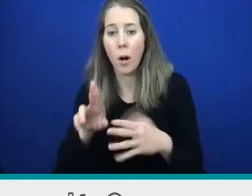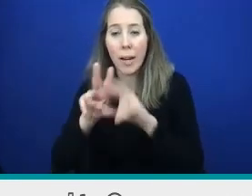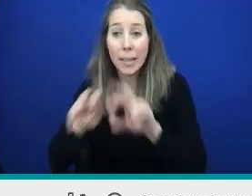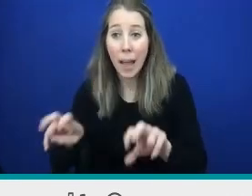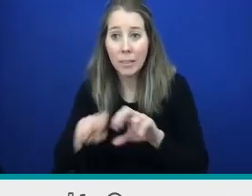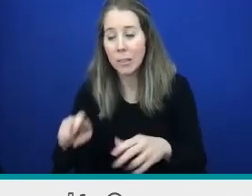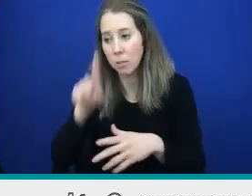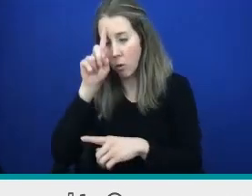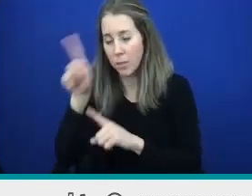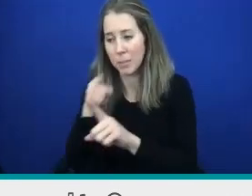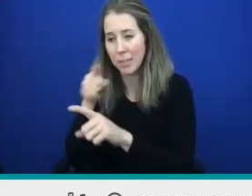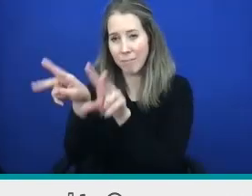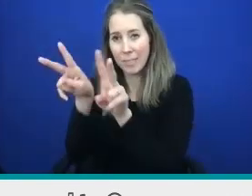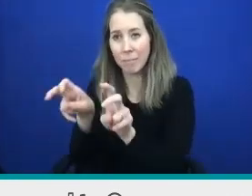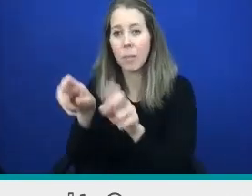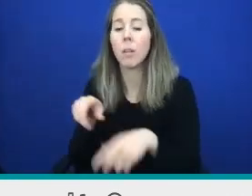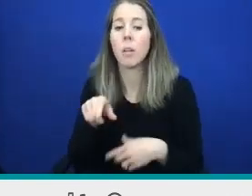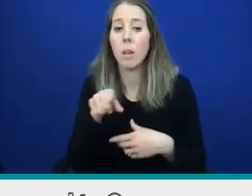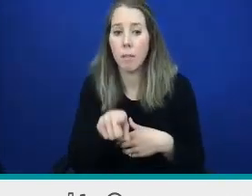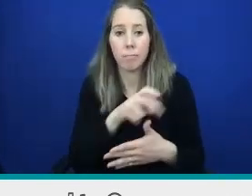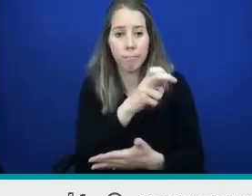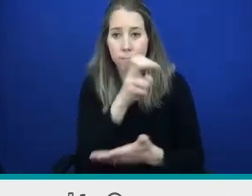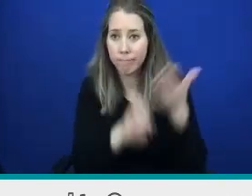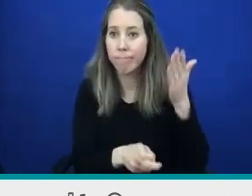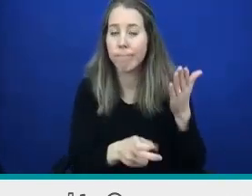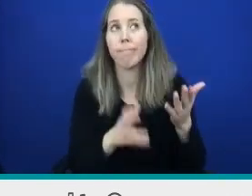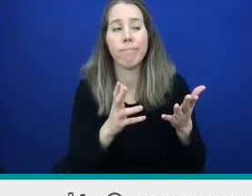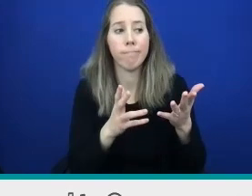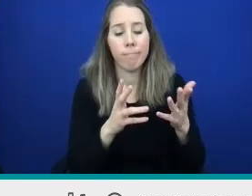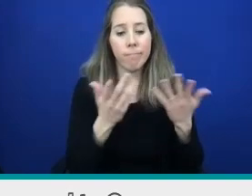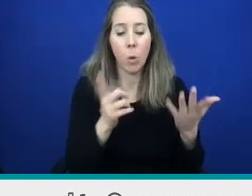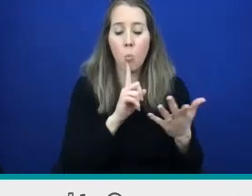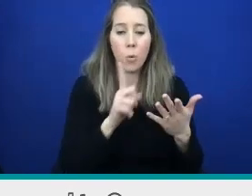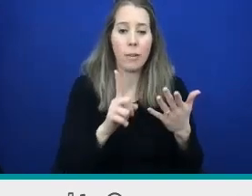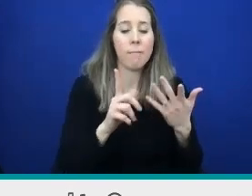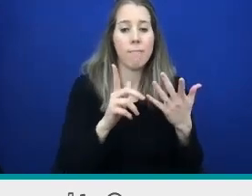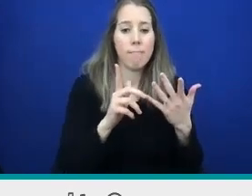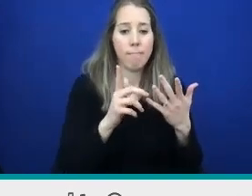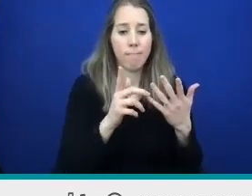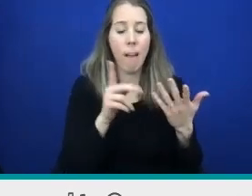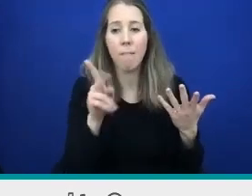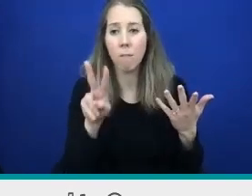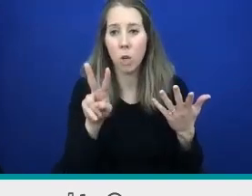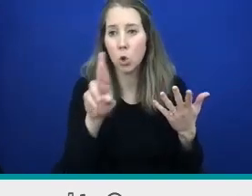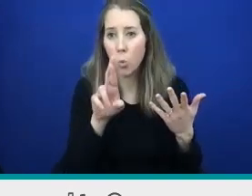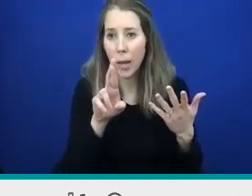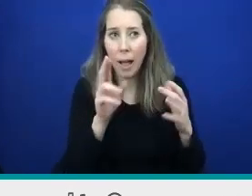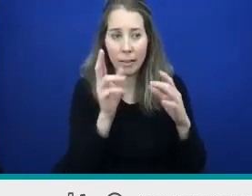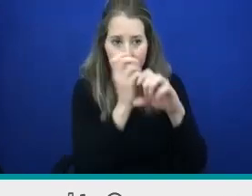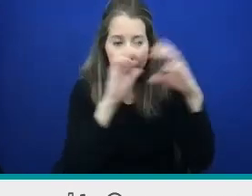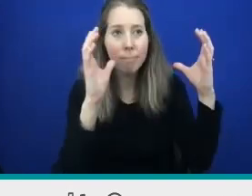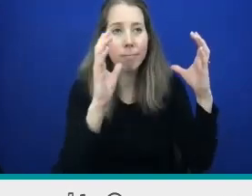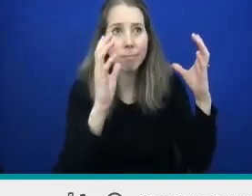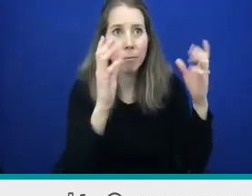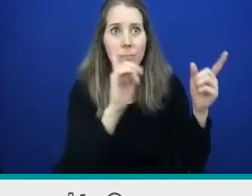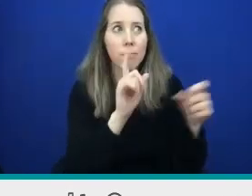on a particular subject, having them dive into kind of a virtual reality of what's happening and